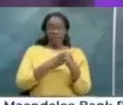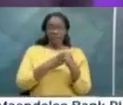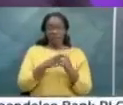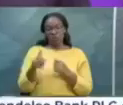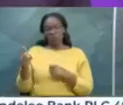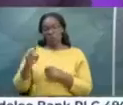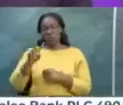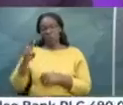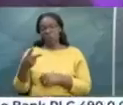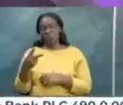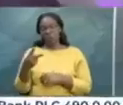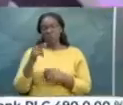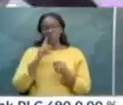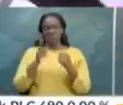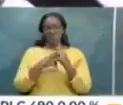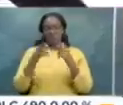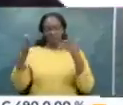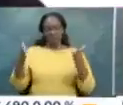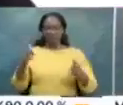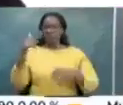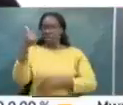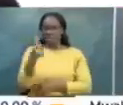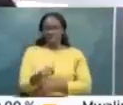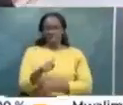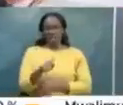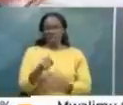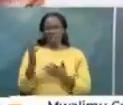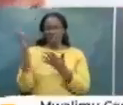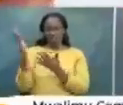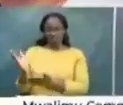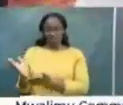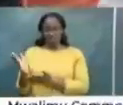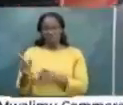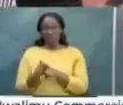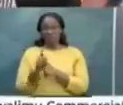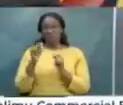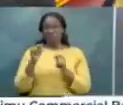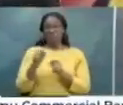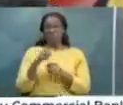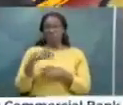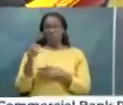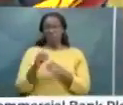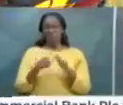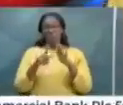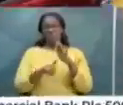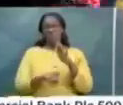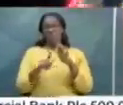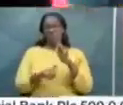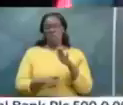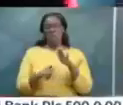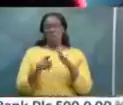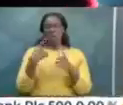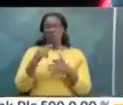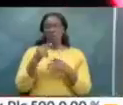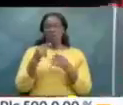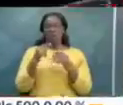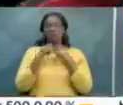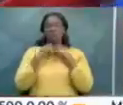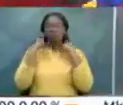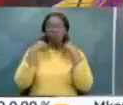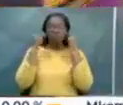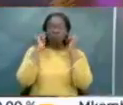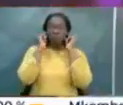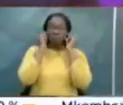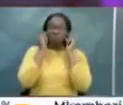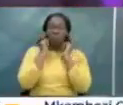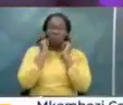actually 2,700 for any of these items. And you can even go lower, especially for the jewelry, at even